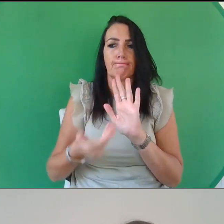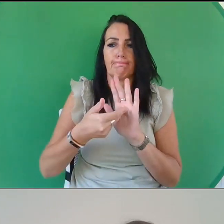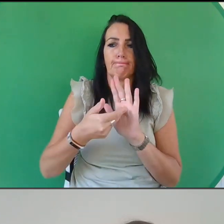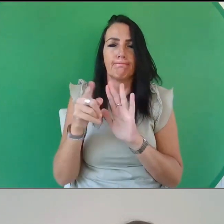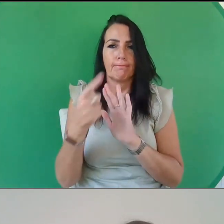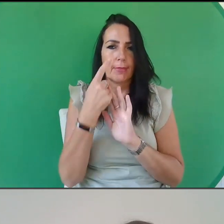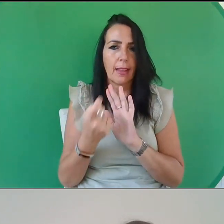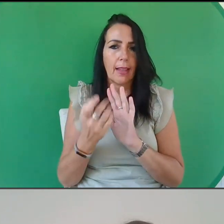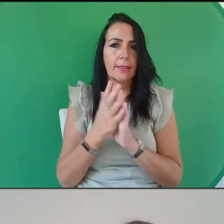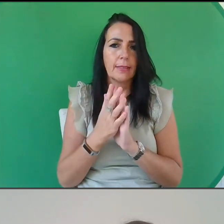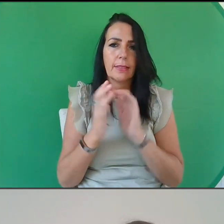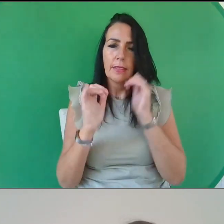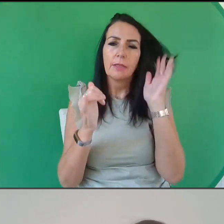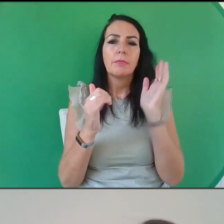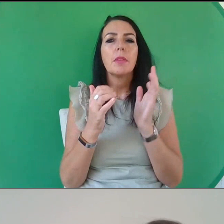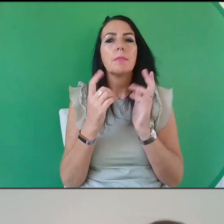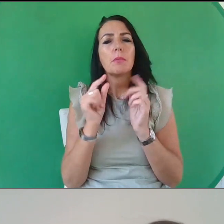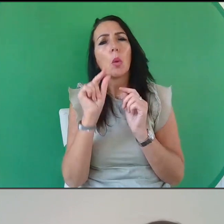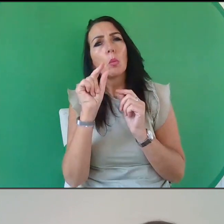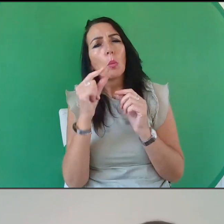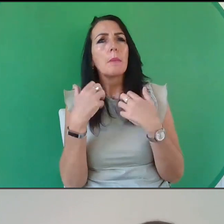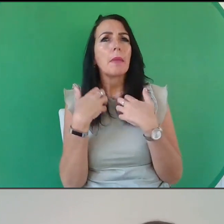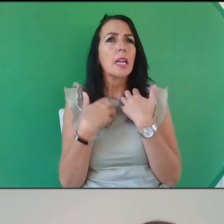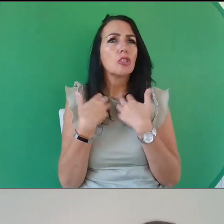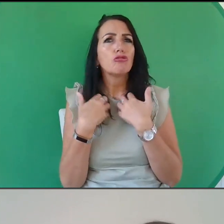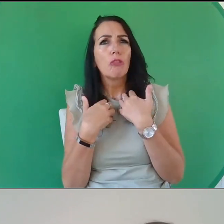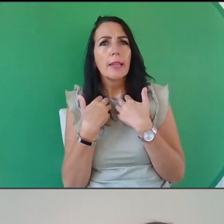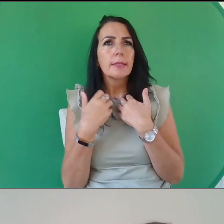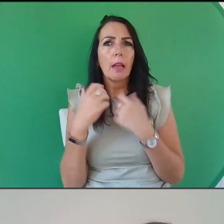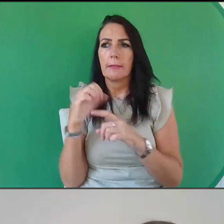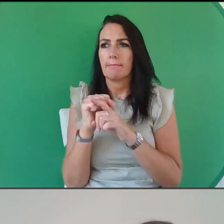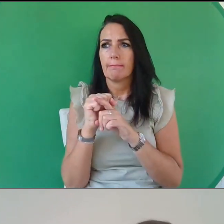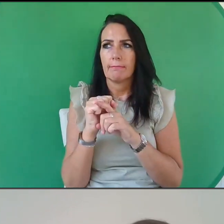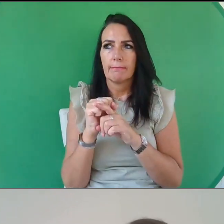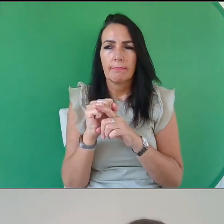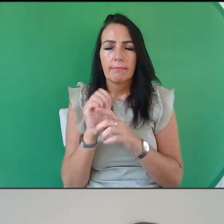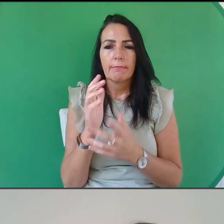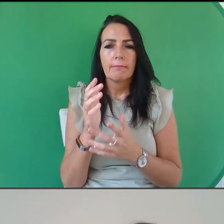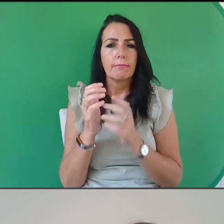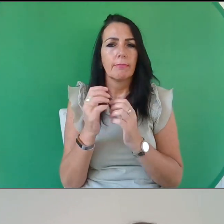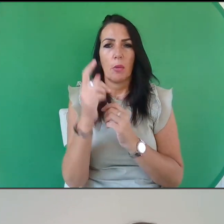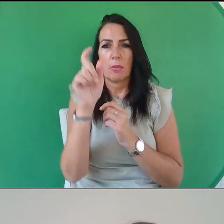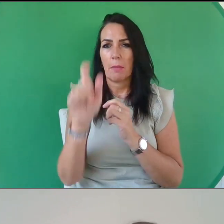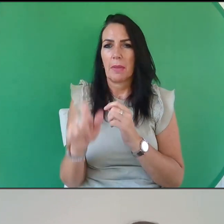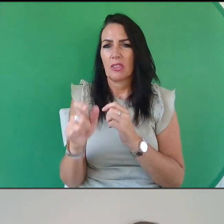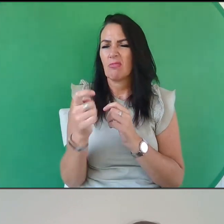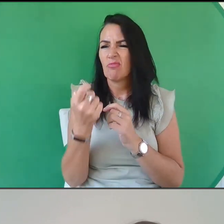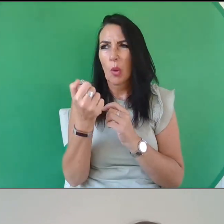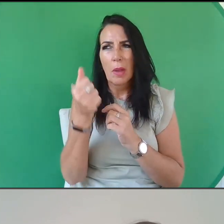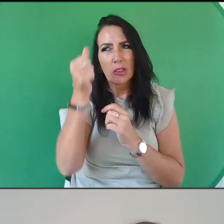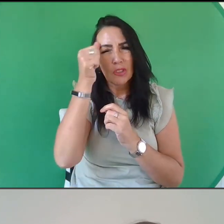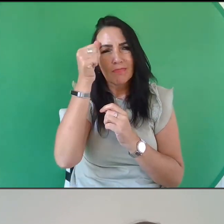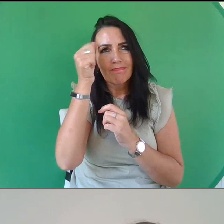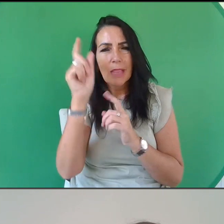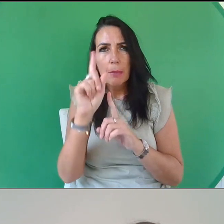are sort of have a casual interest in the topic, or maybe don't have as much knowledge,